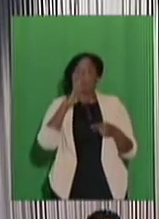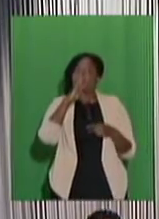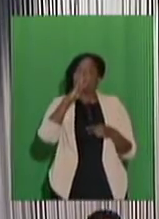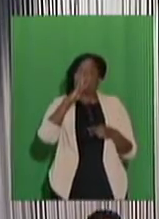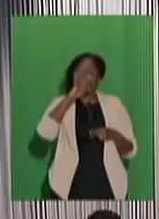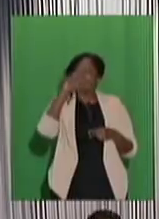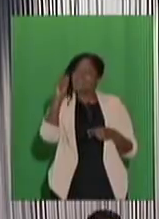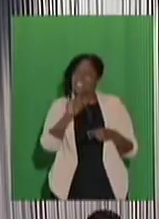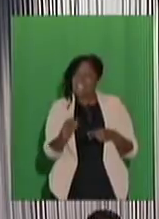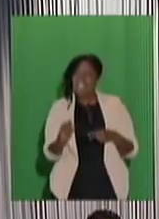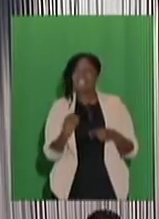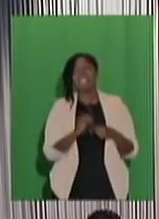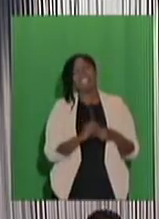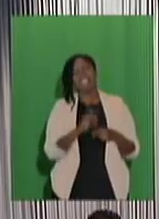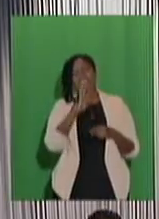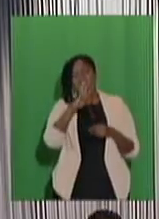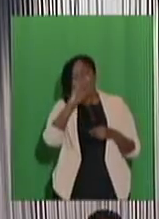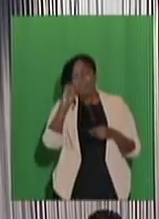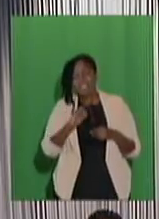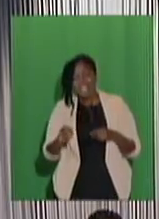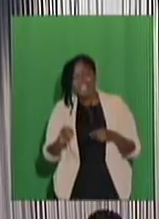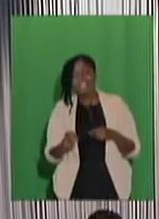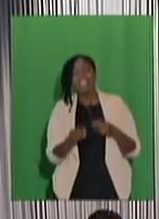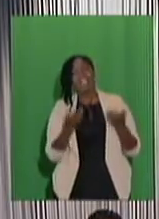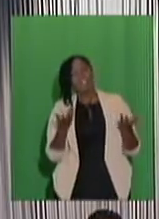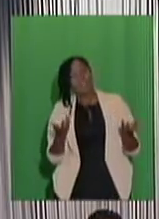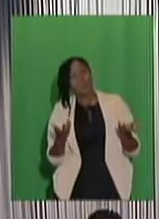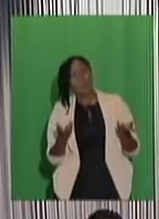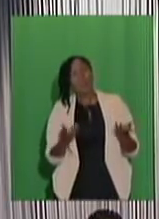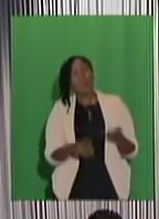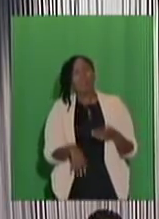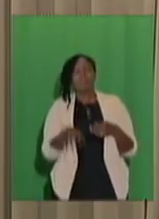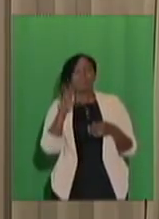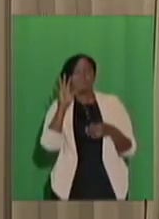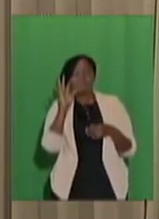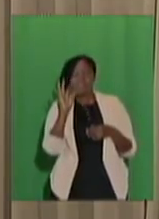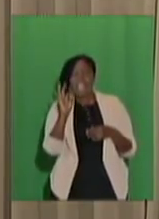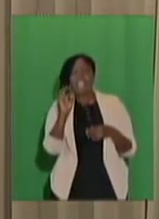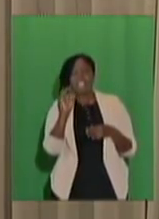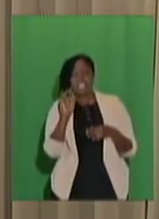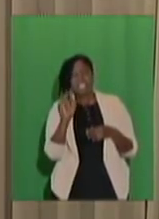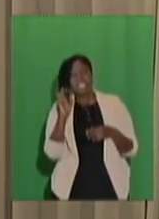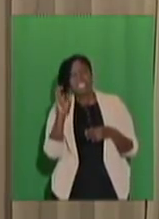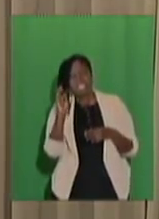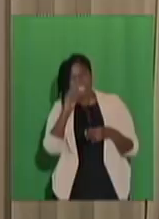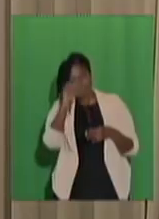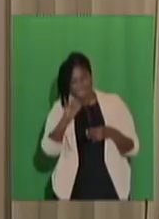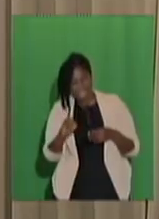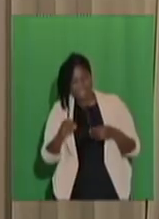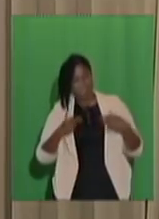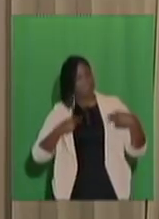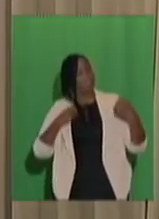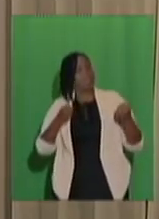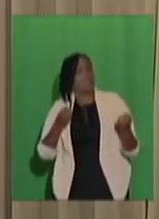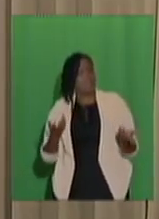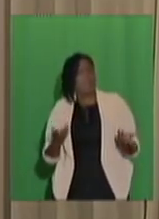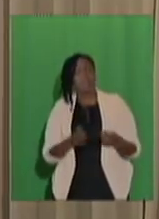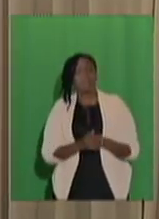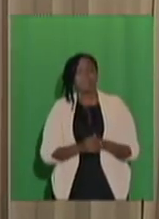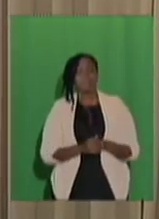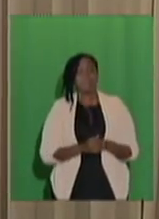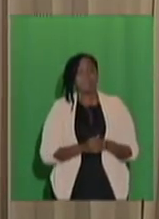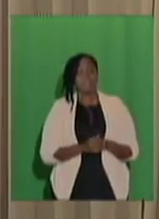to 97% recovery? Okay, so the worldwide death rate is not, I think you